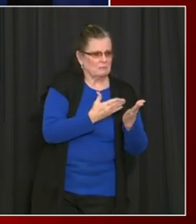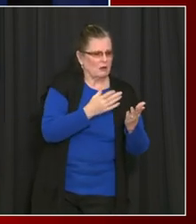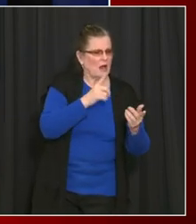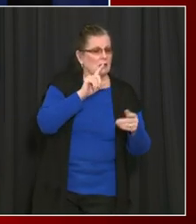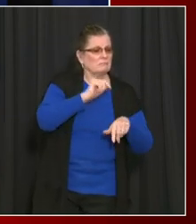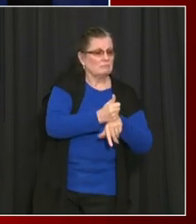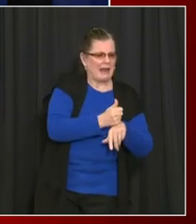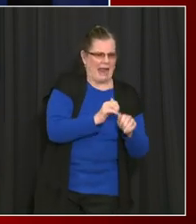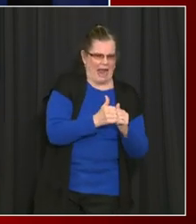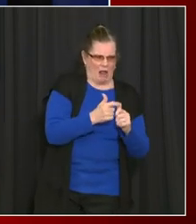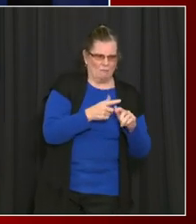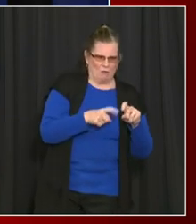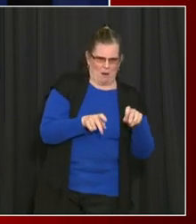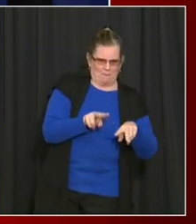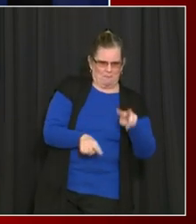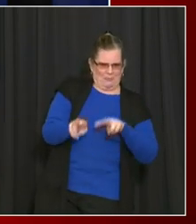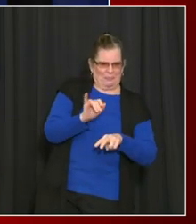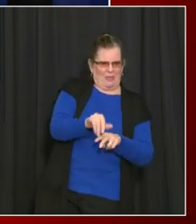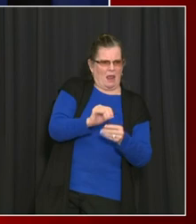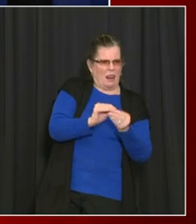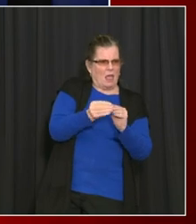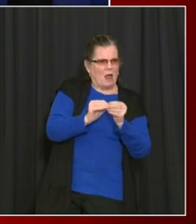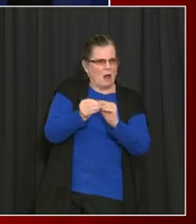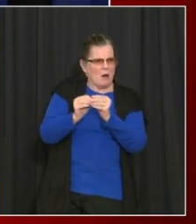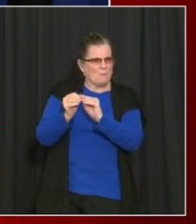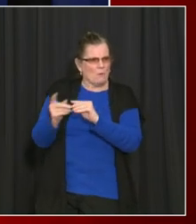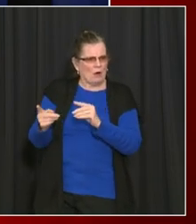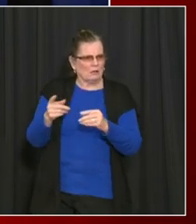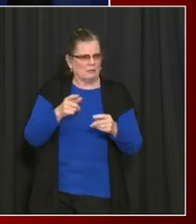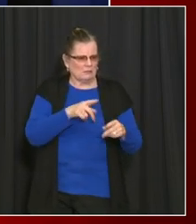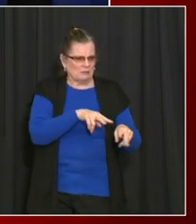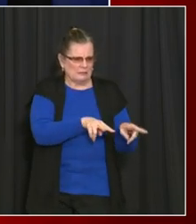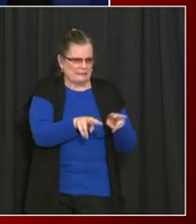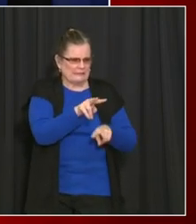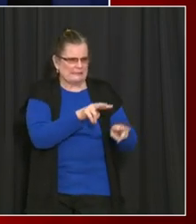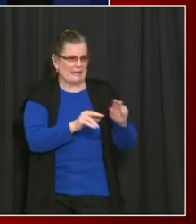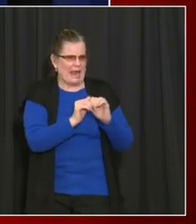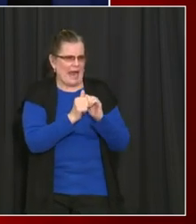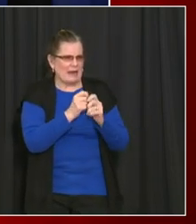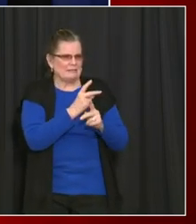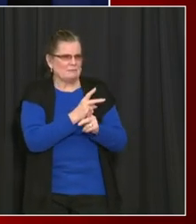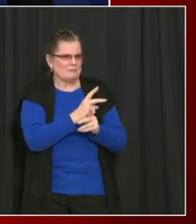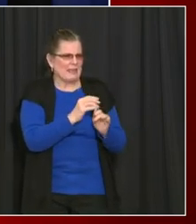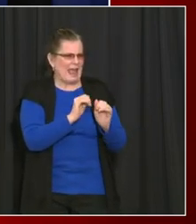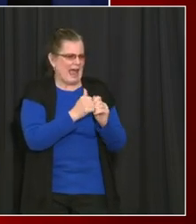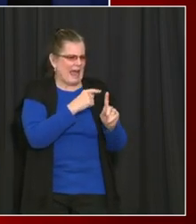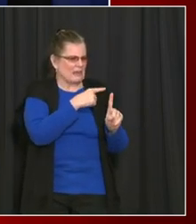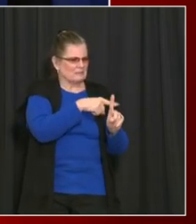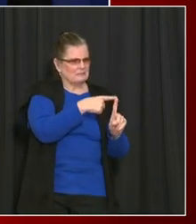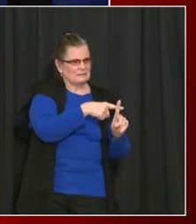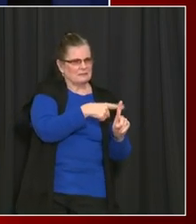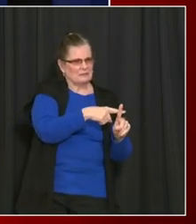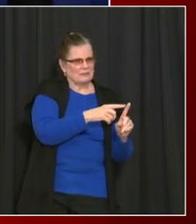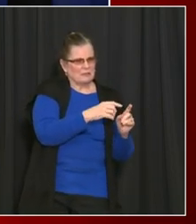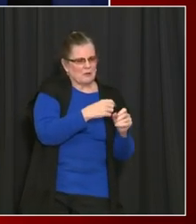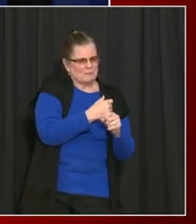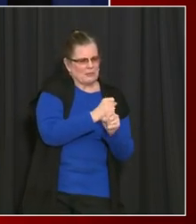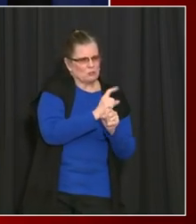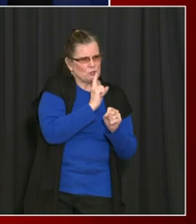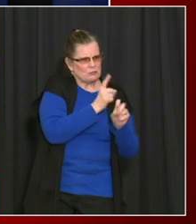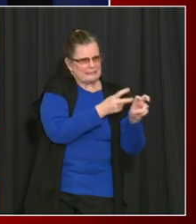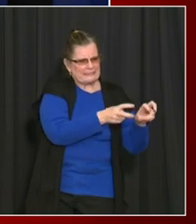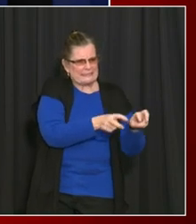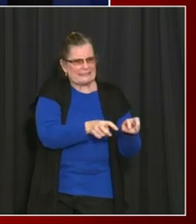conversations about what is a good positivity rate for us to observe for moving through a phased reopening, it